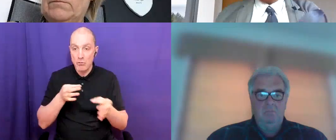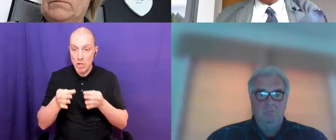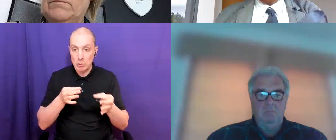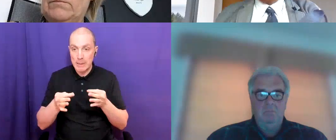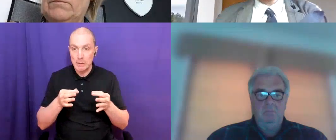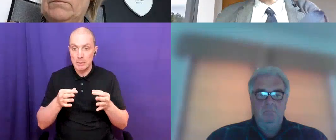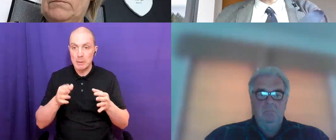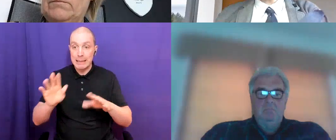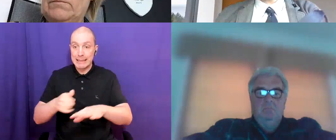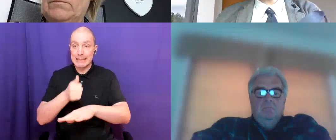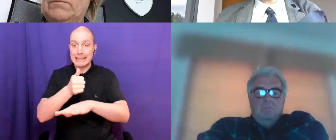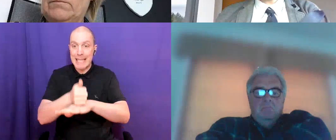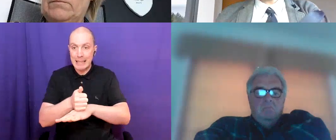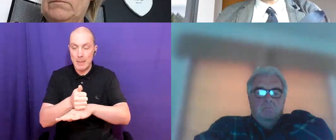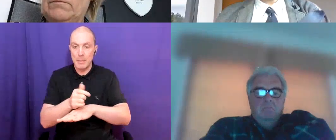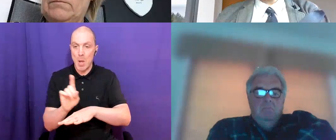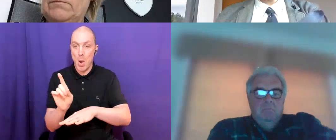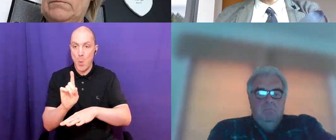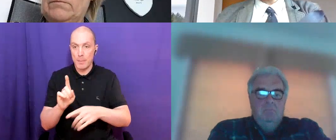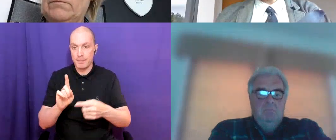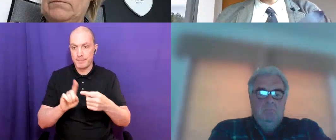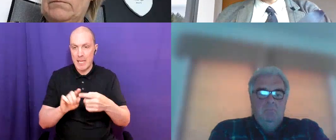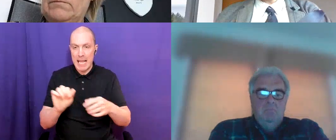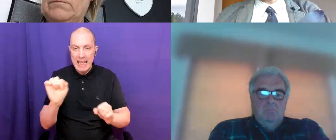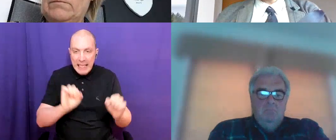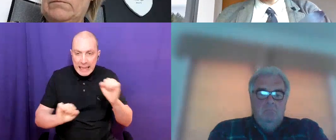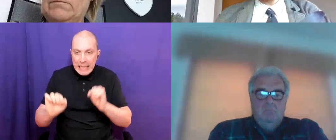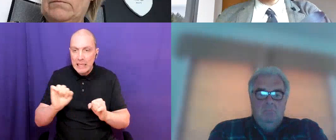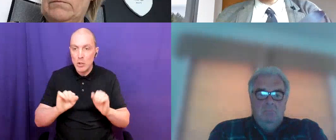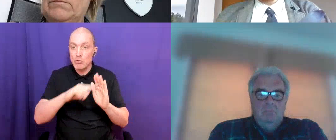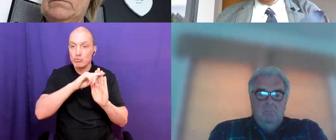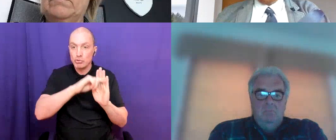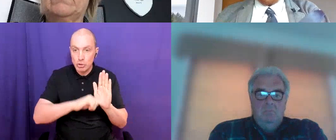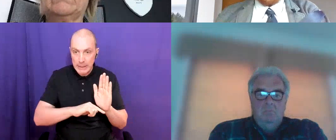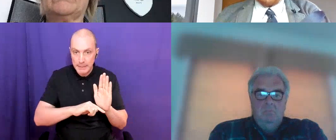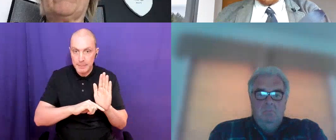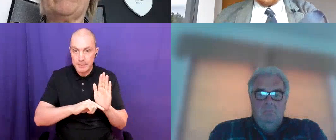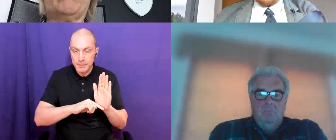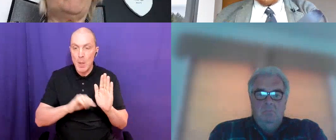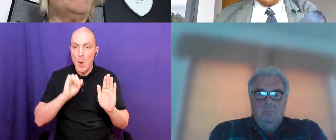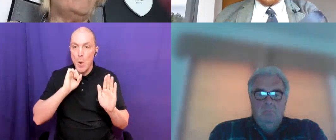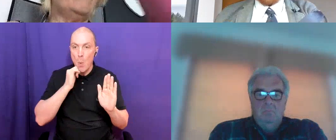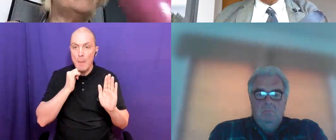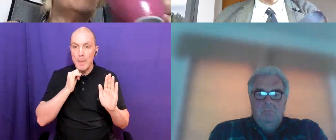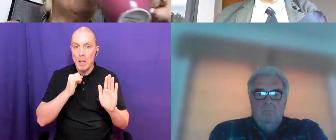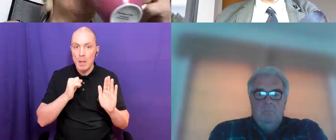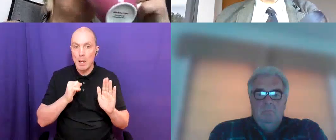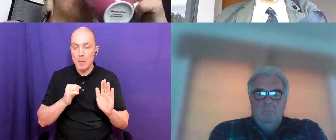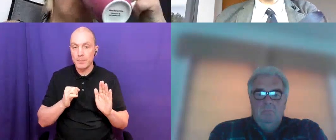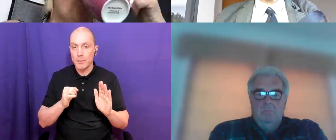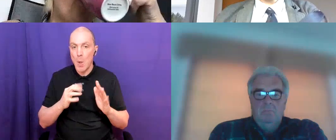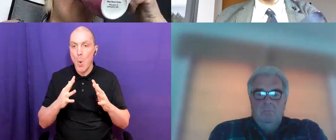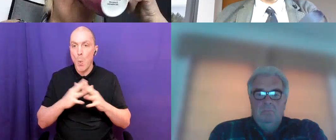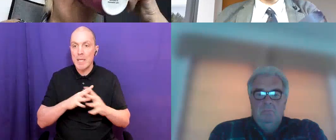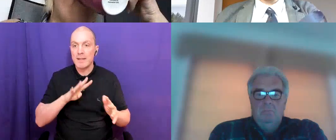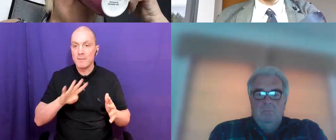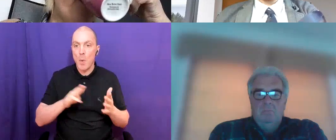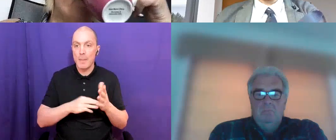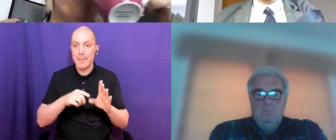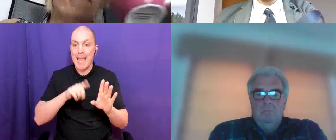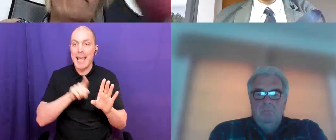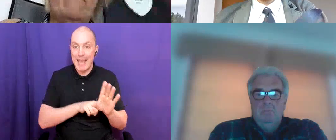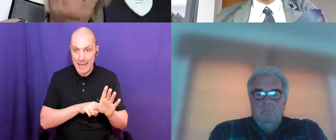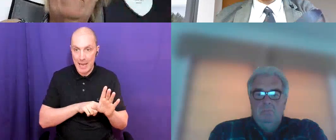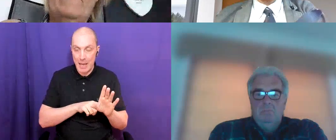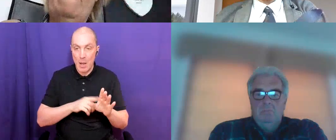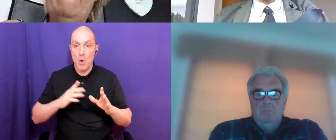setup, the cleaning regime and polling places setup will take place on Wednesday, the 4th of May 2022, ready for the